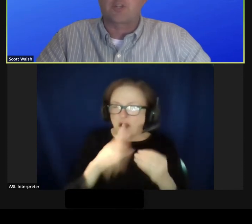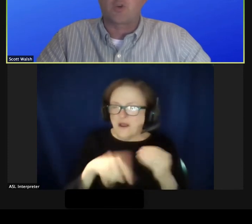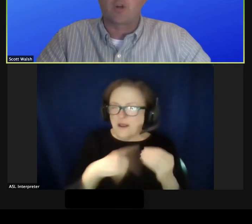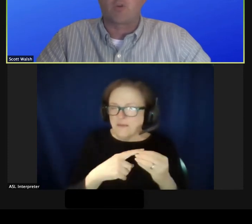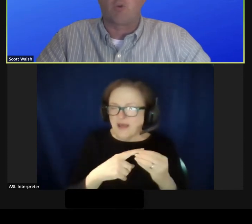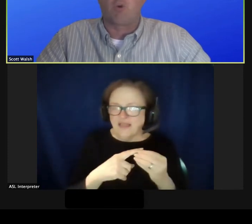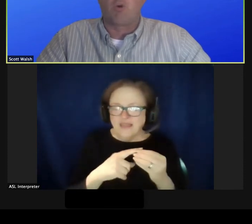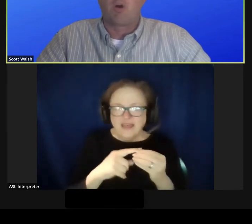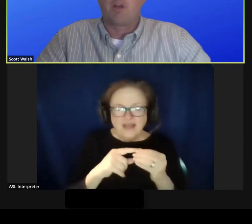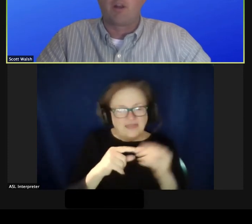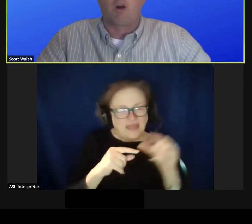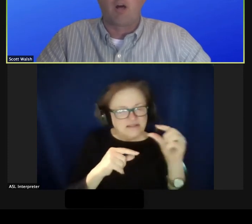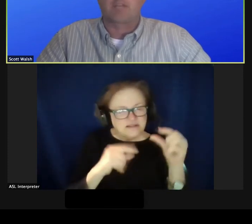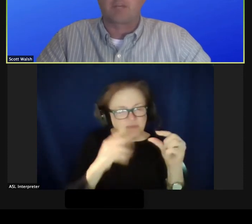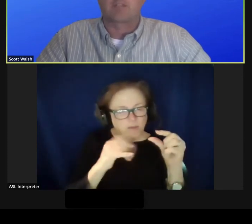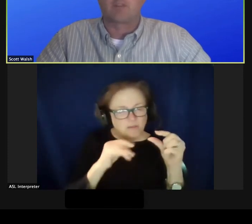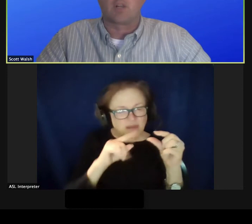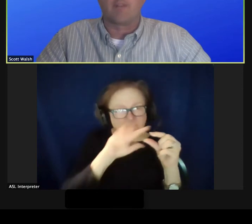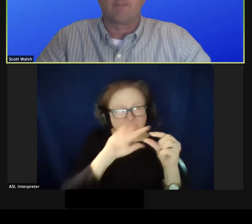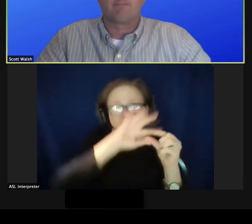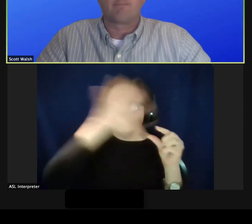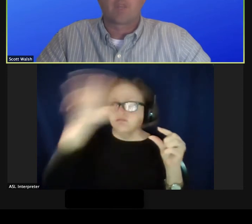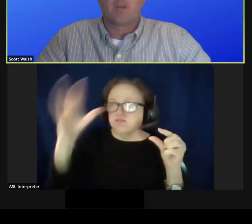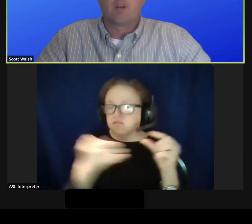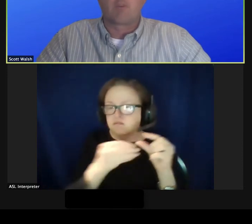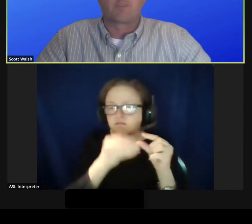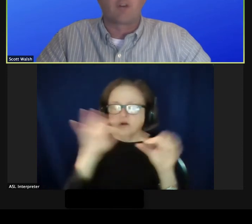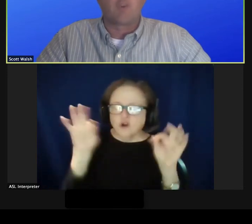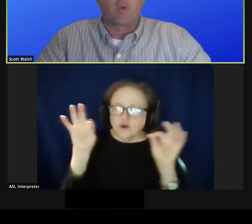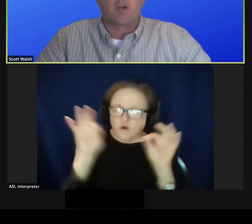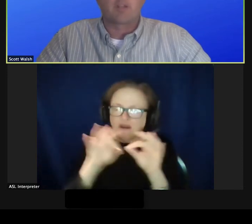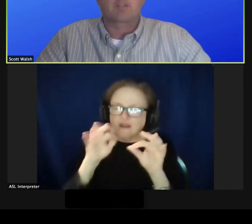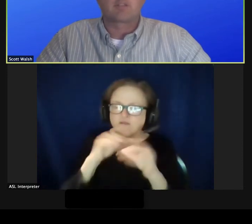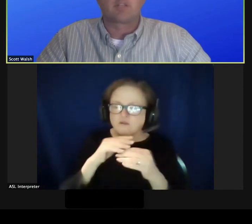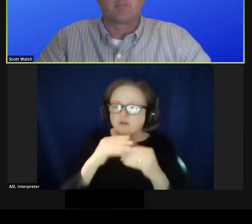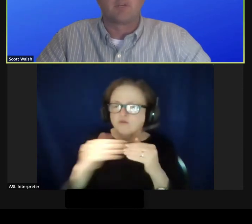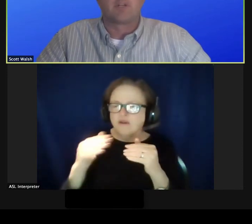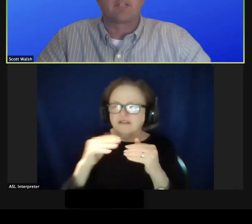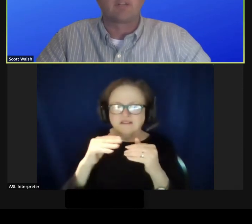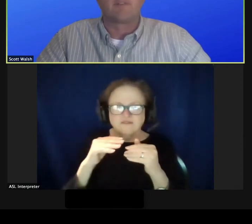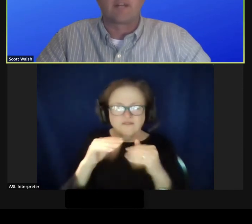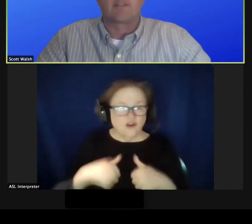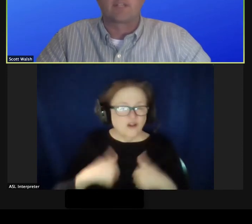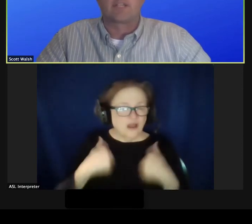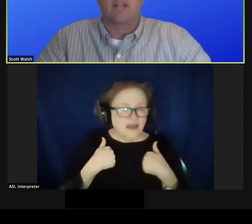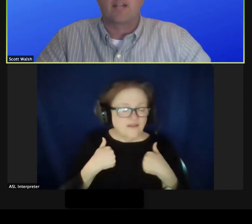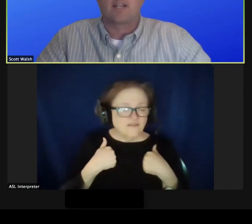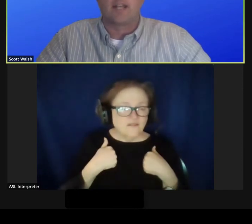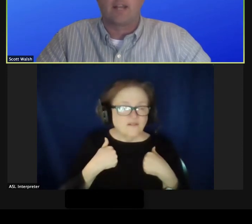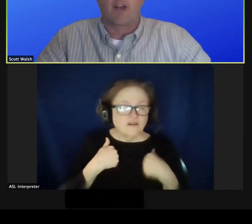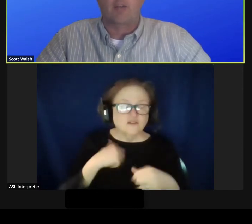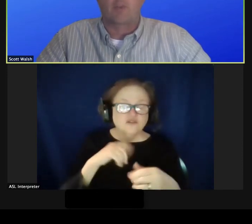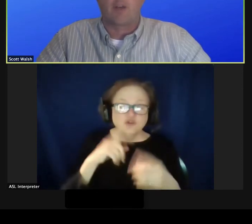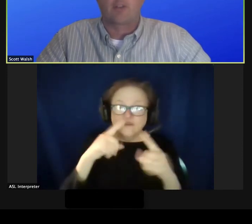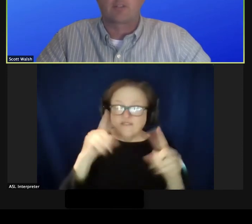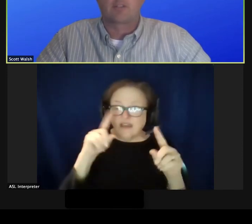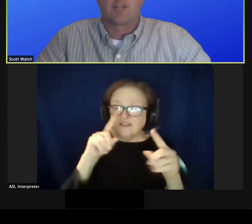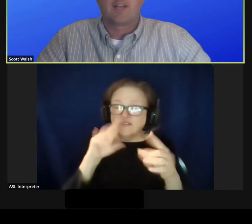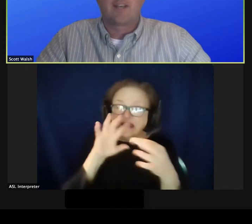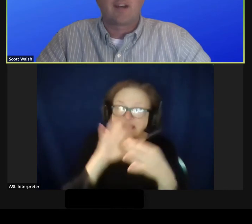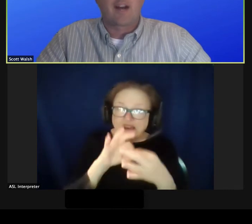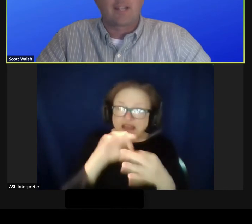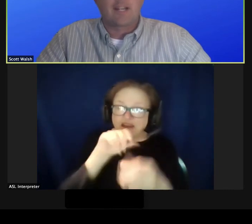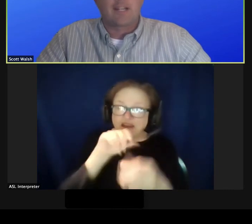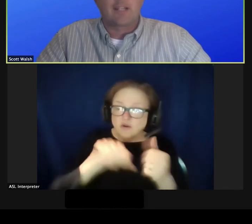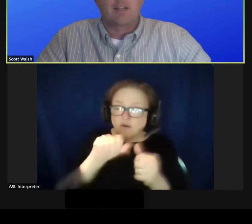plays such a critical role in all aspects of our life. From self-awareness to the ability to effectively connect and interact with others,